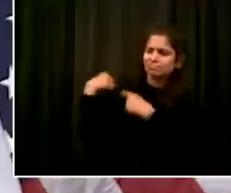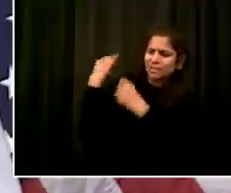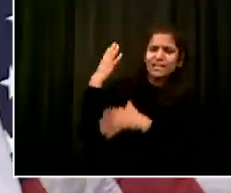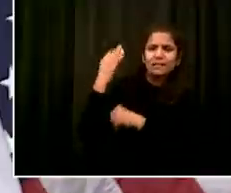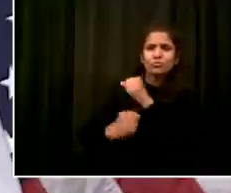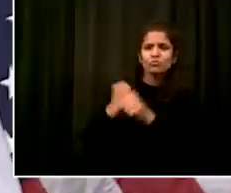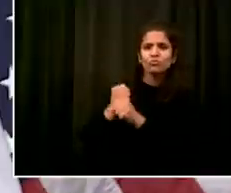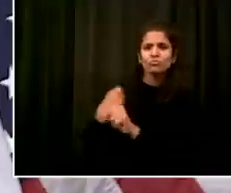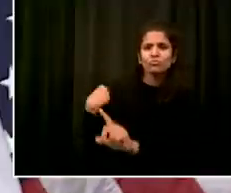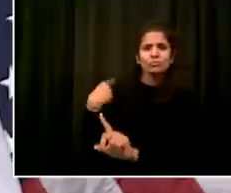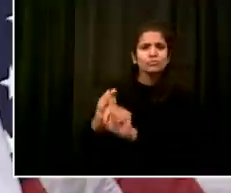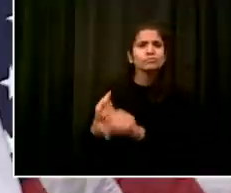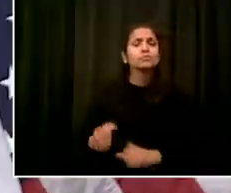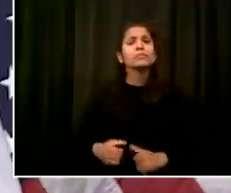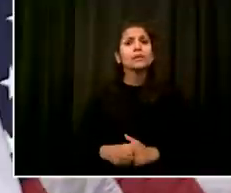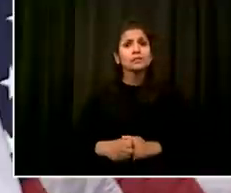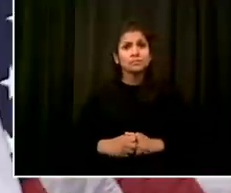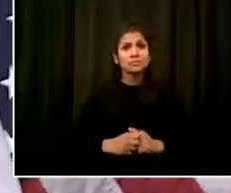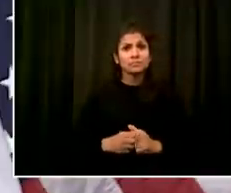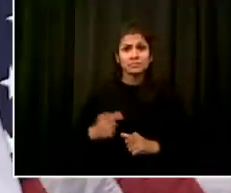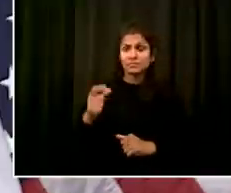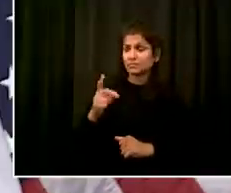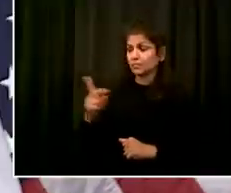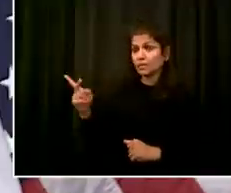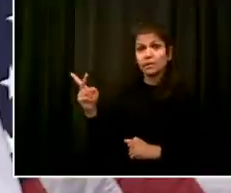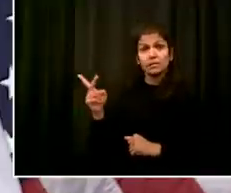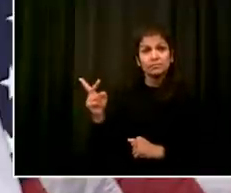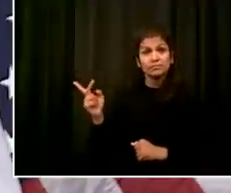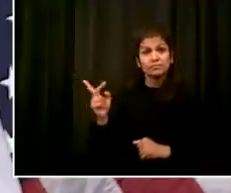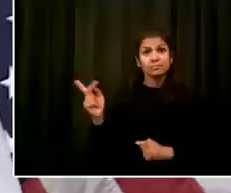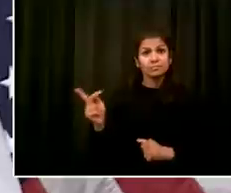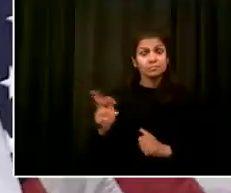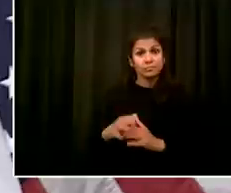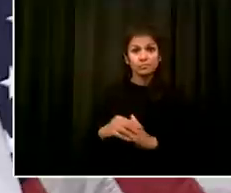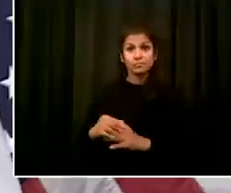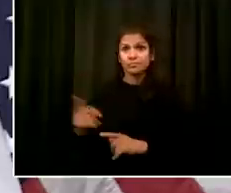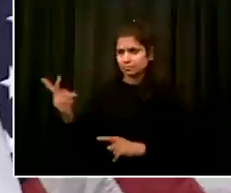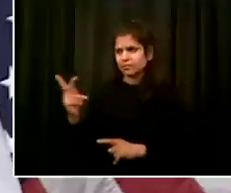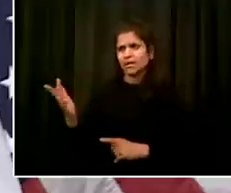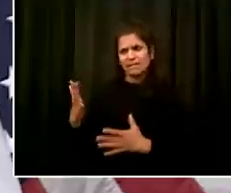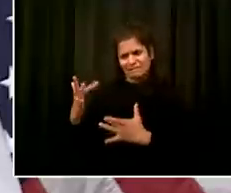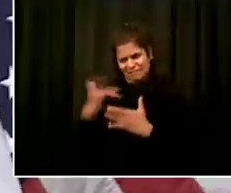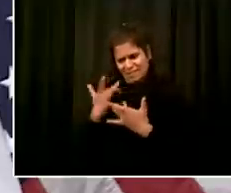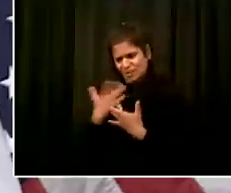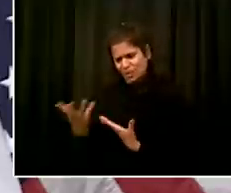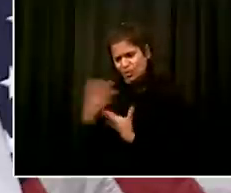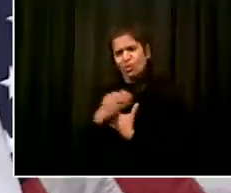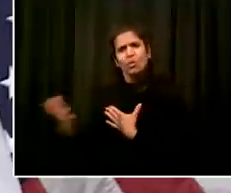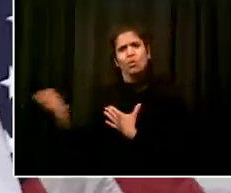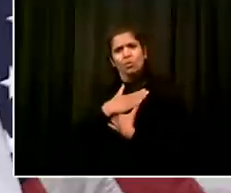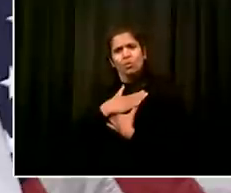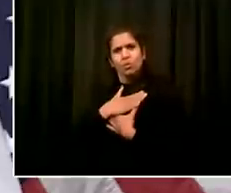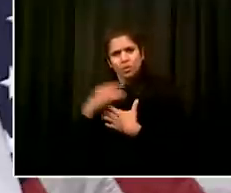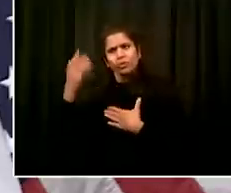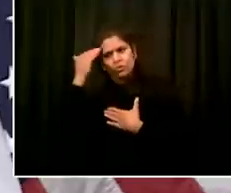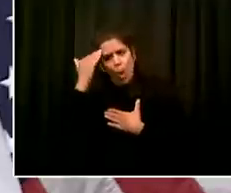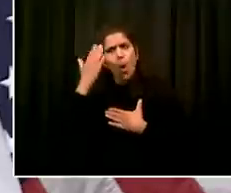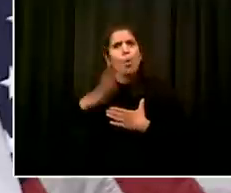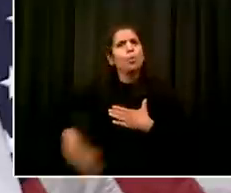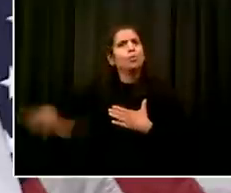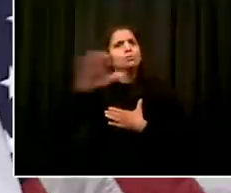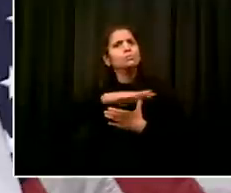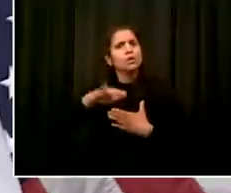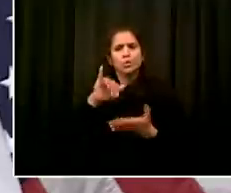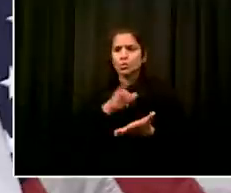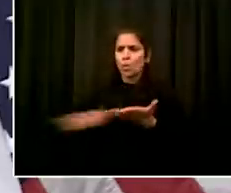thoroughgoing change agents, I could barely describe it to you how much they are working every day for change. So the tactical point.